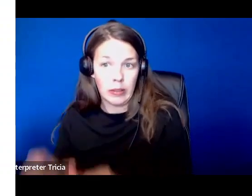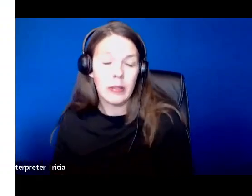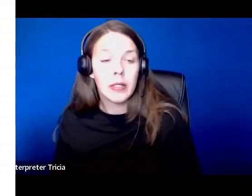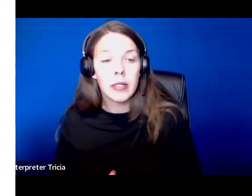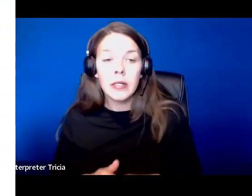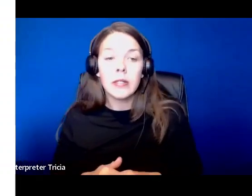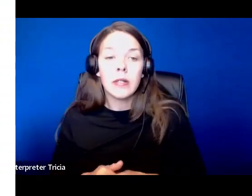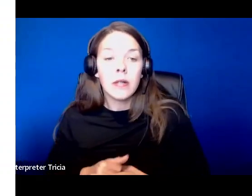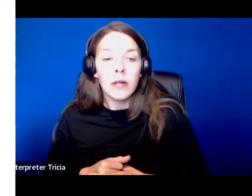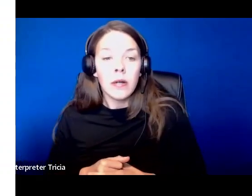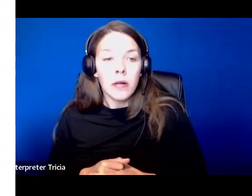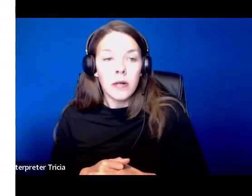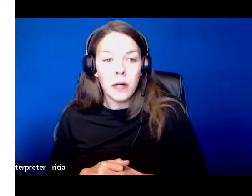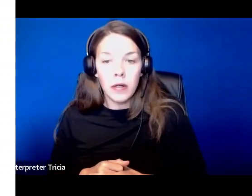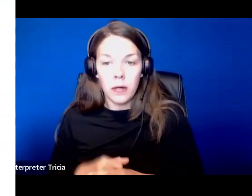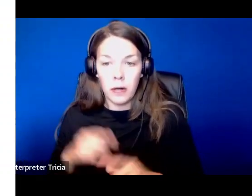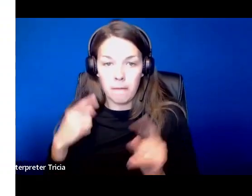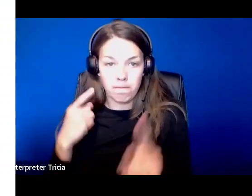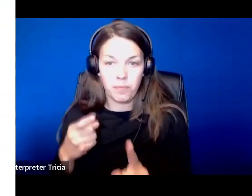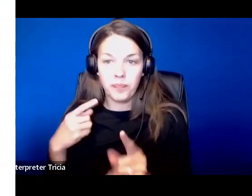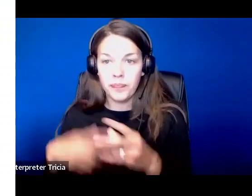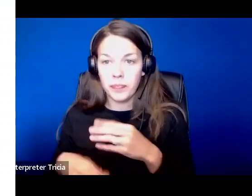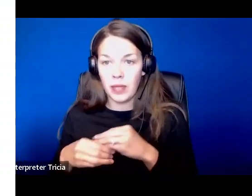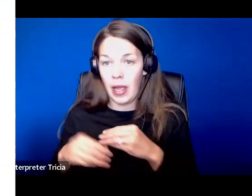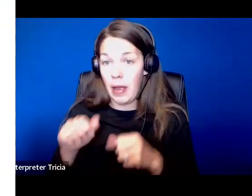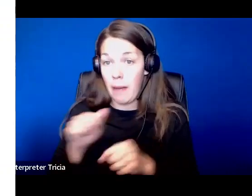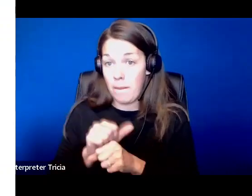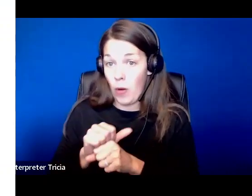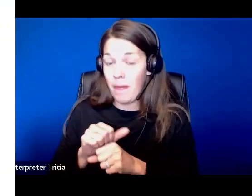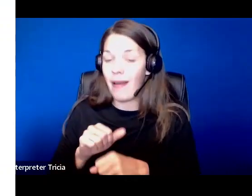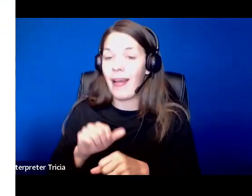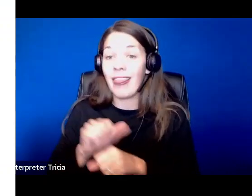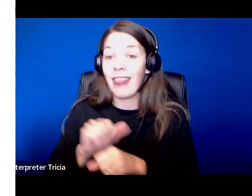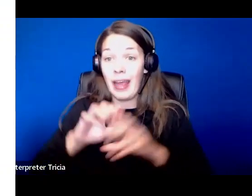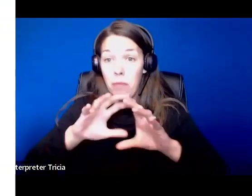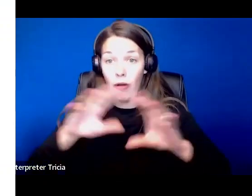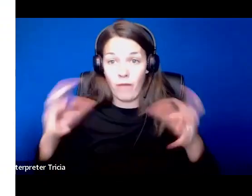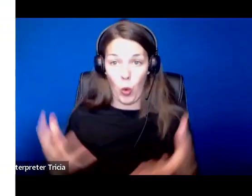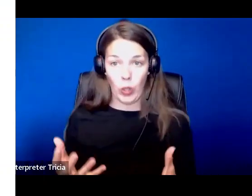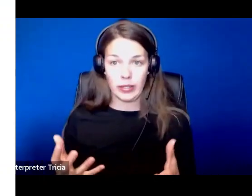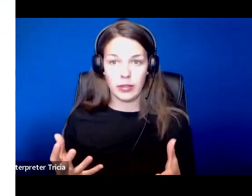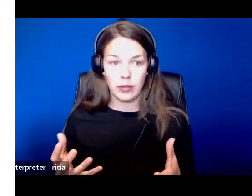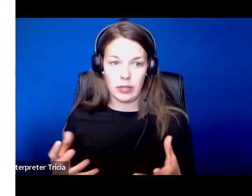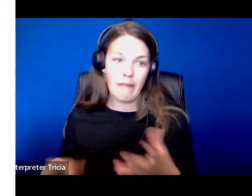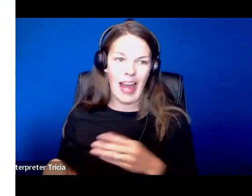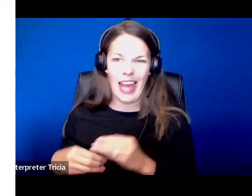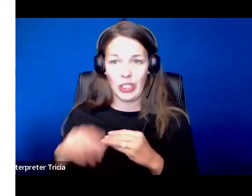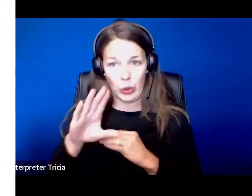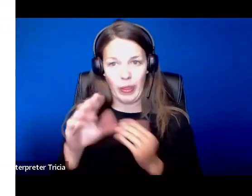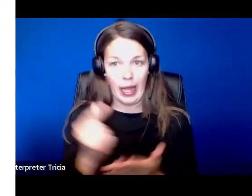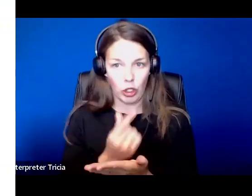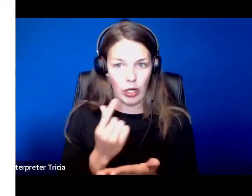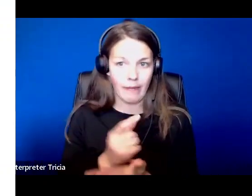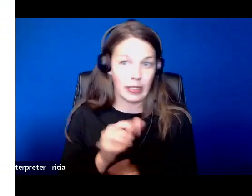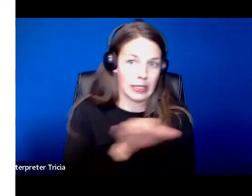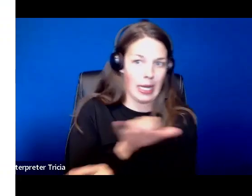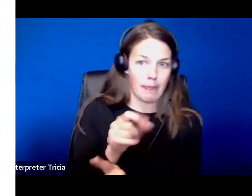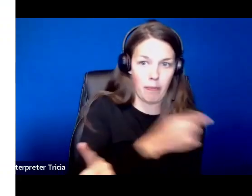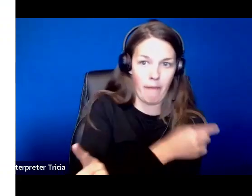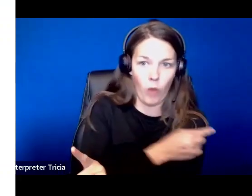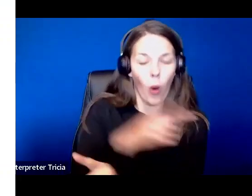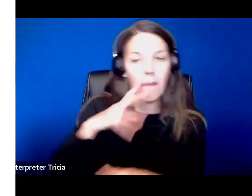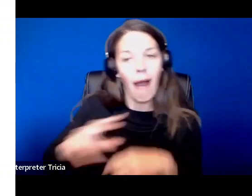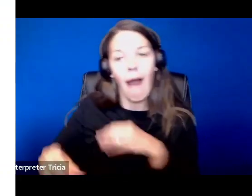So what I want to point out now, I've added employment and the labor force to the same thing we had before. And